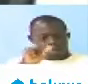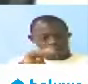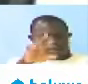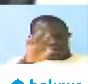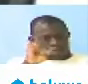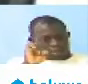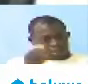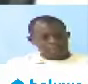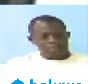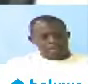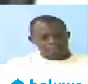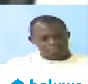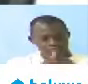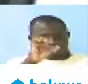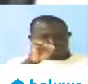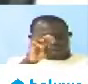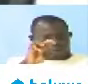Mardamfa.